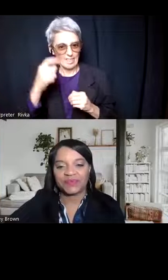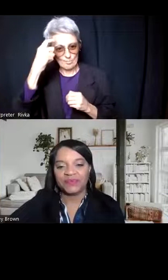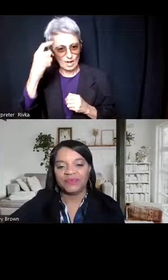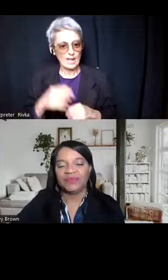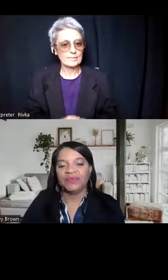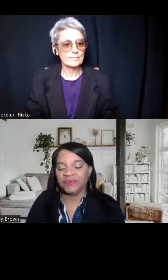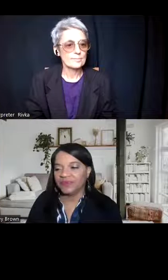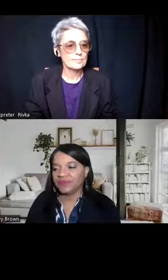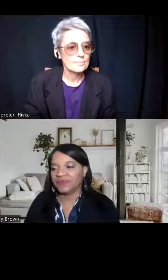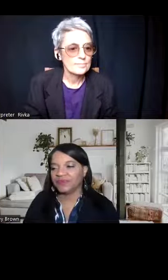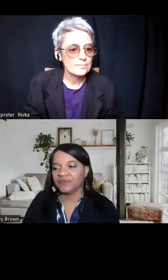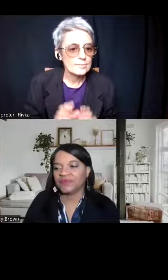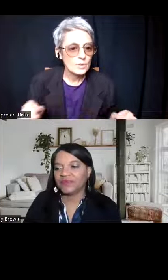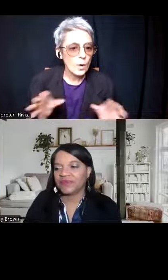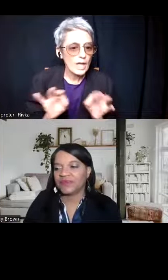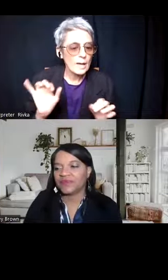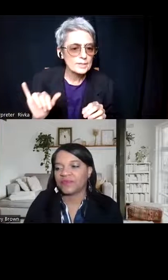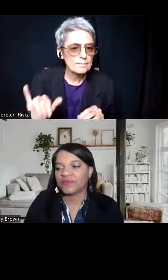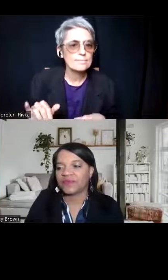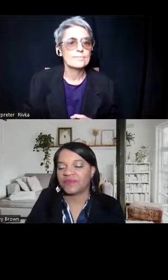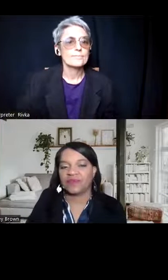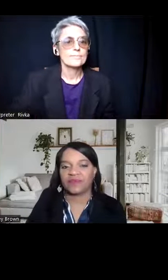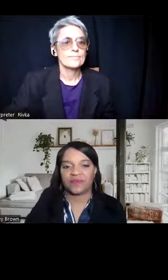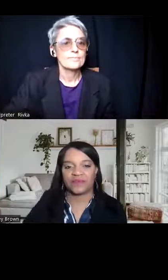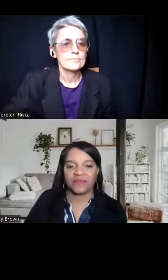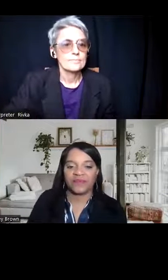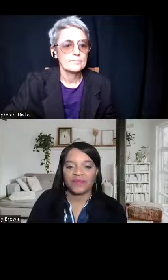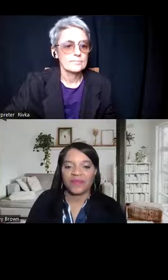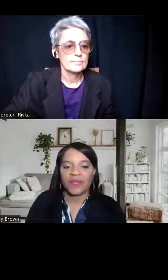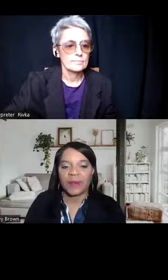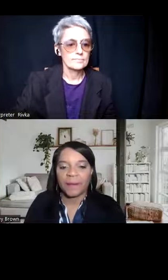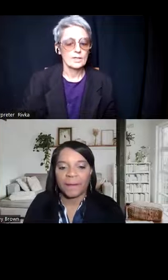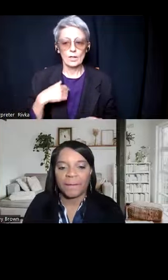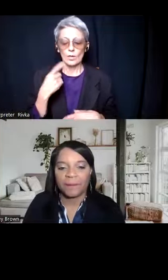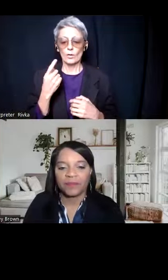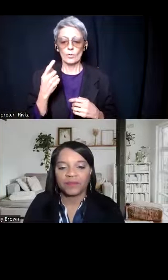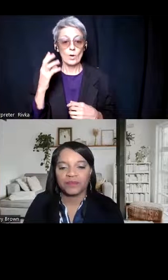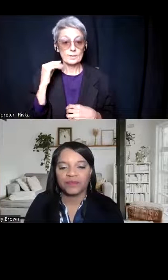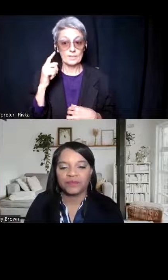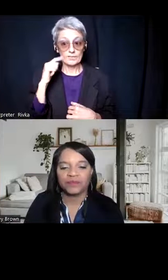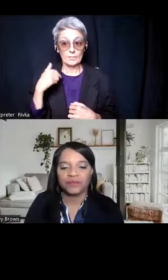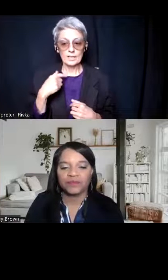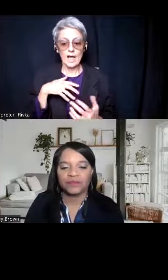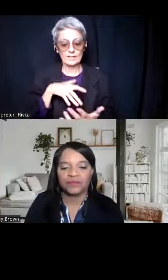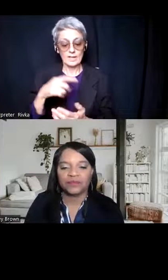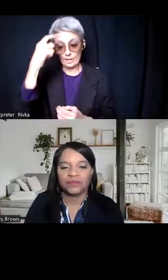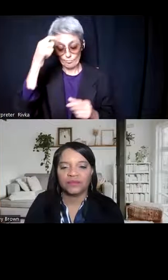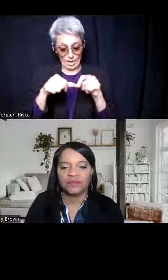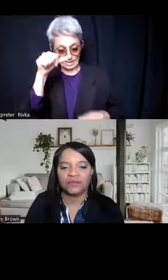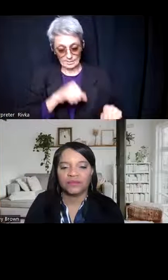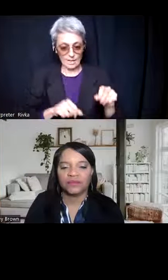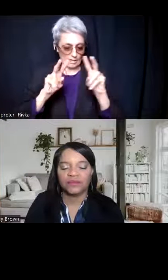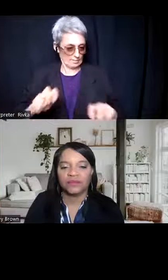One of the most rewarding experiences for me has been to study brain science and apply it to the experience of